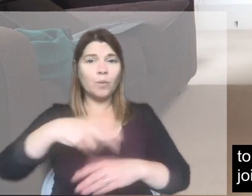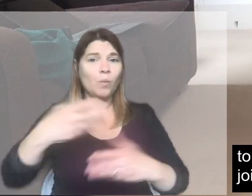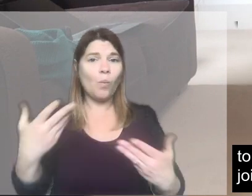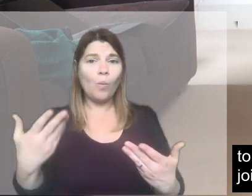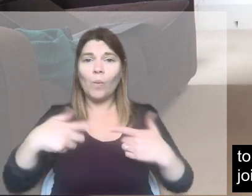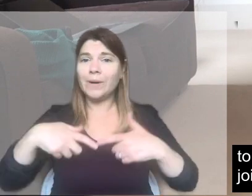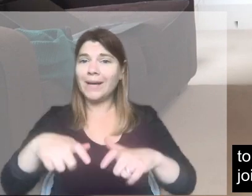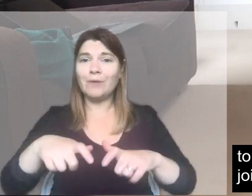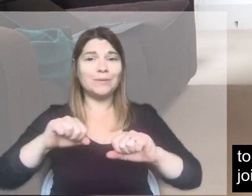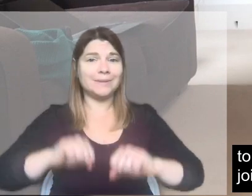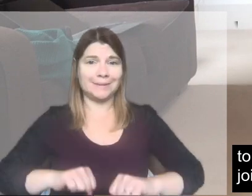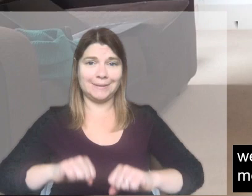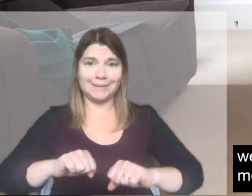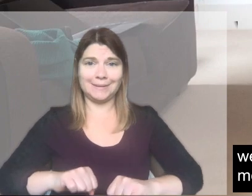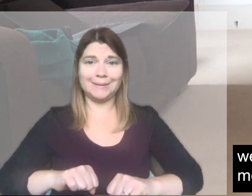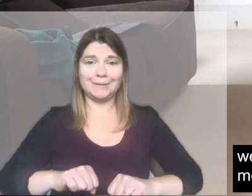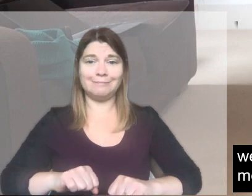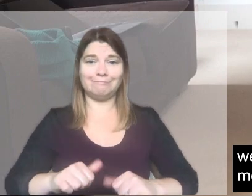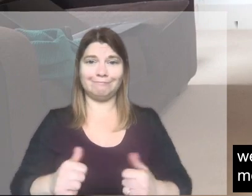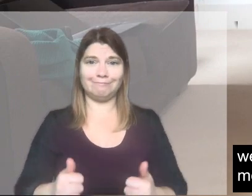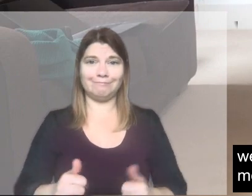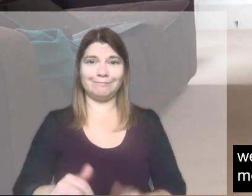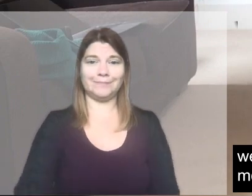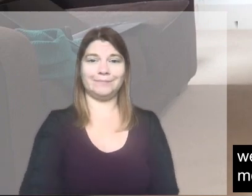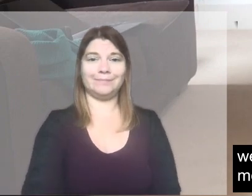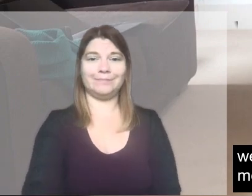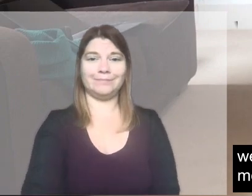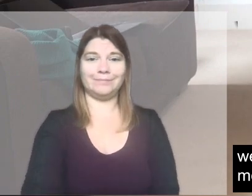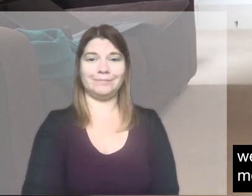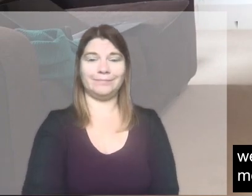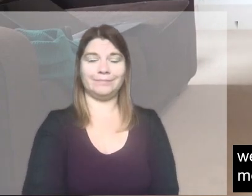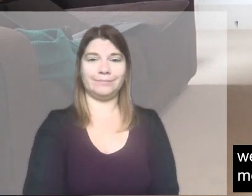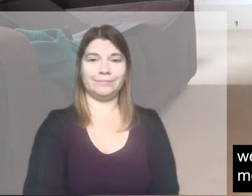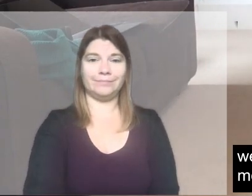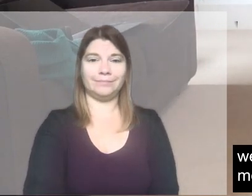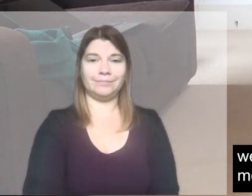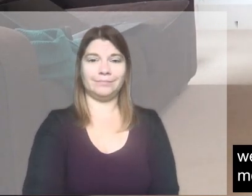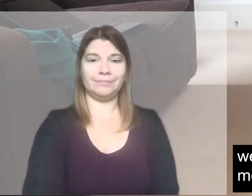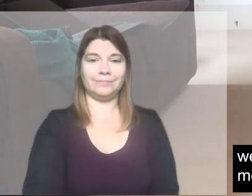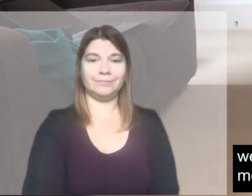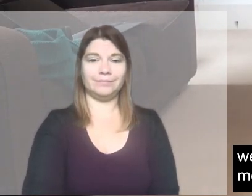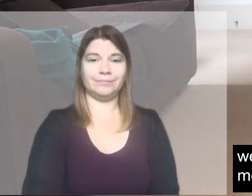me standing, then you're also welcome to do so. So I'm just going to move my chair away now.